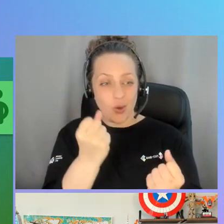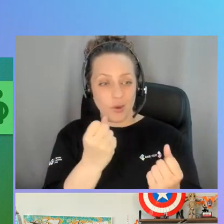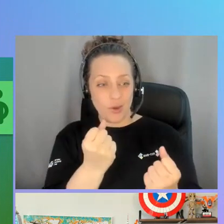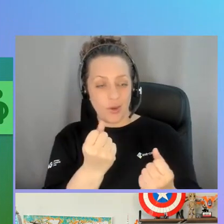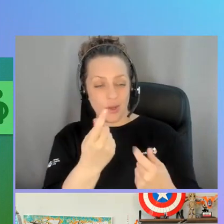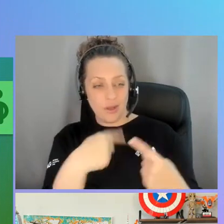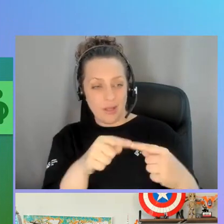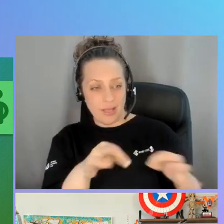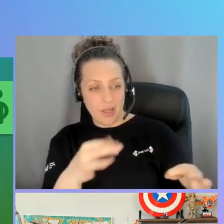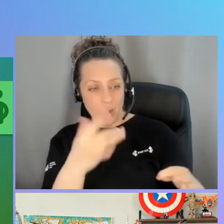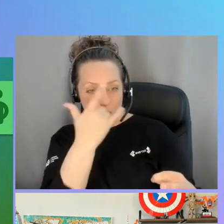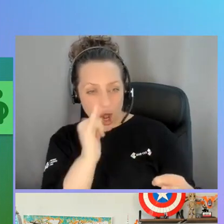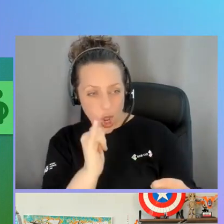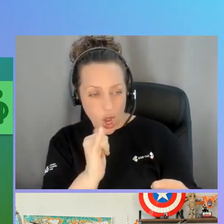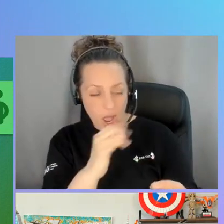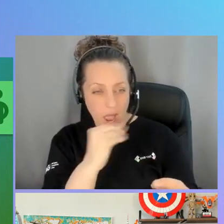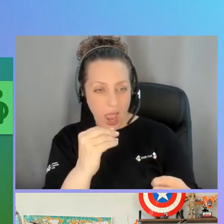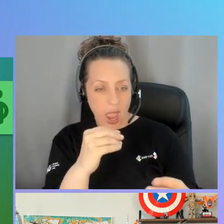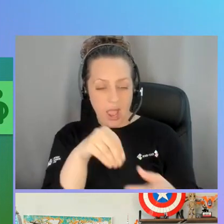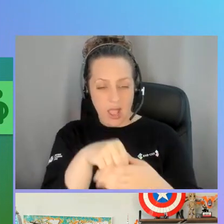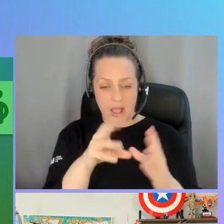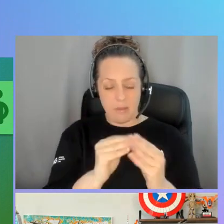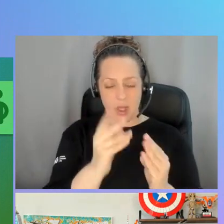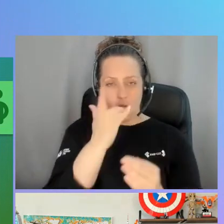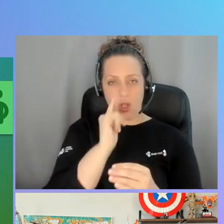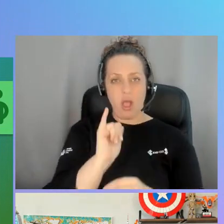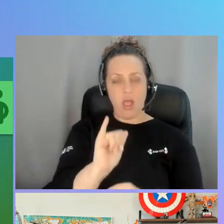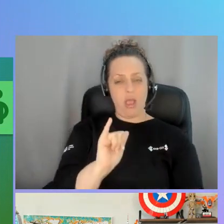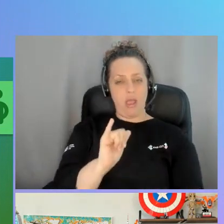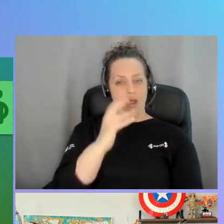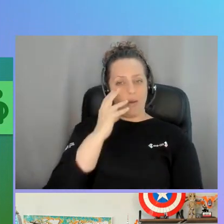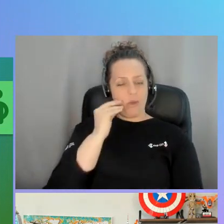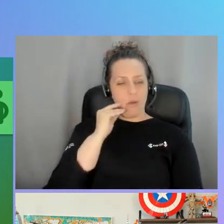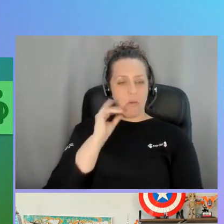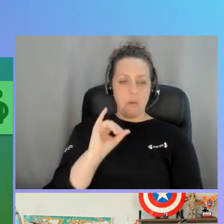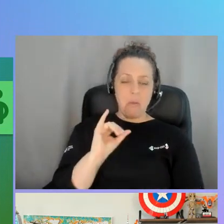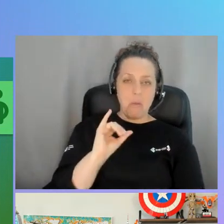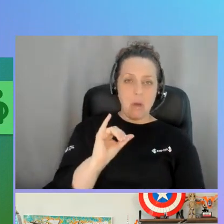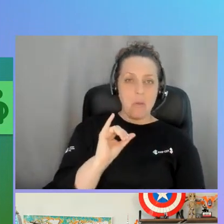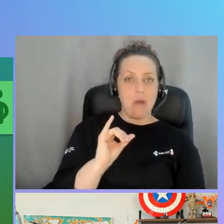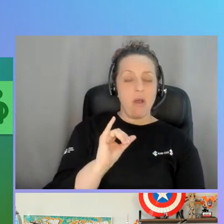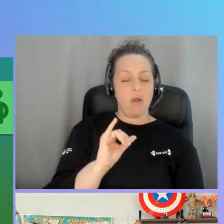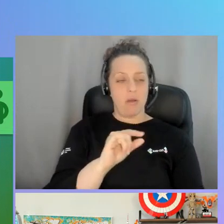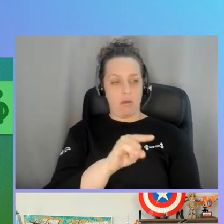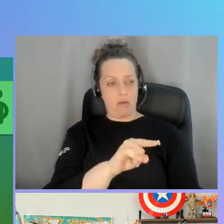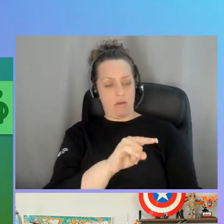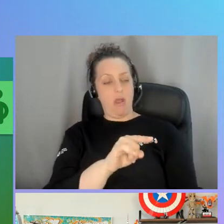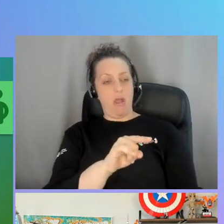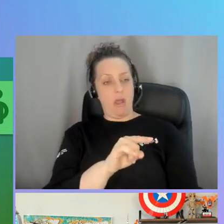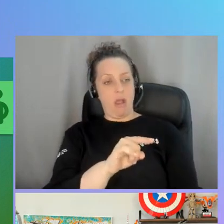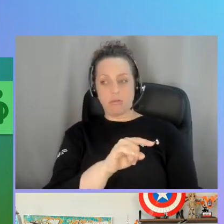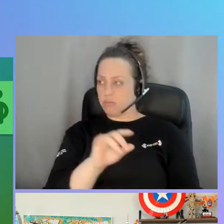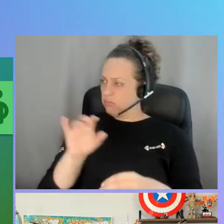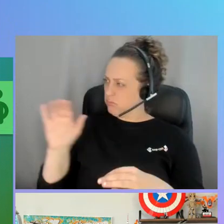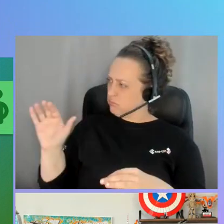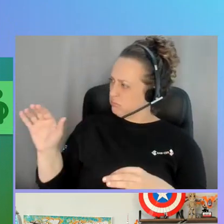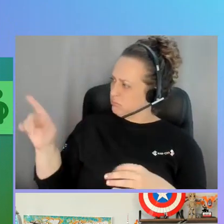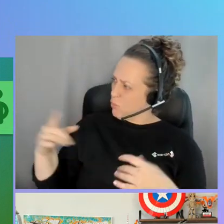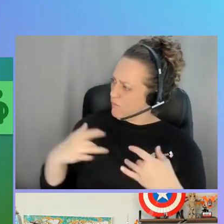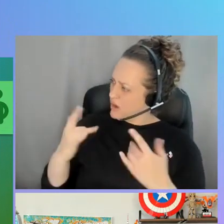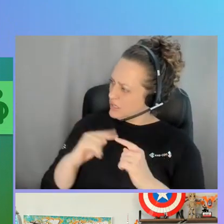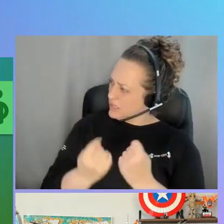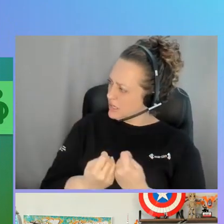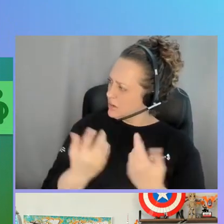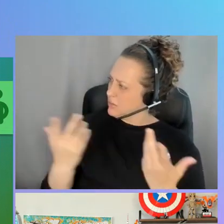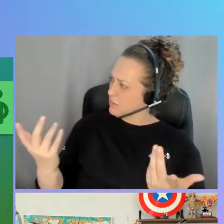like and how it looks inside a meeting. And so making sure that you are partnering with your events teams to make